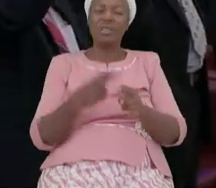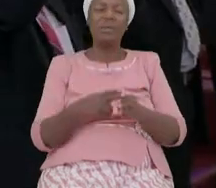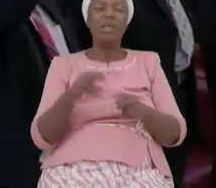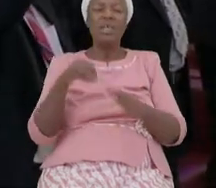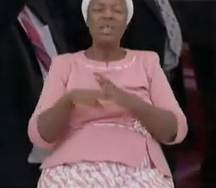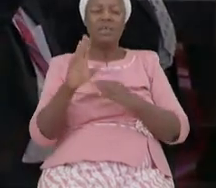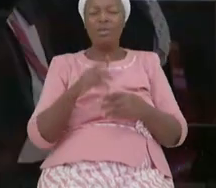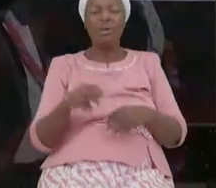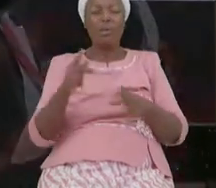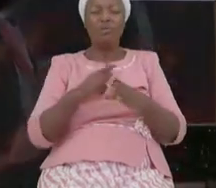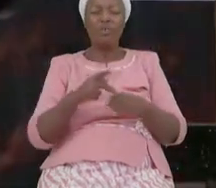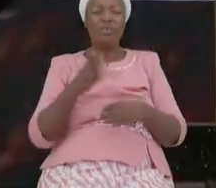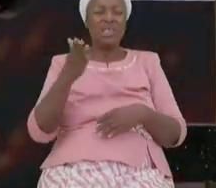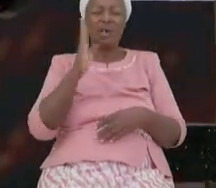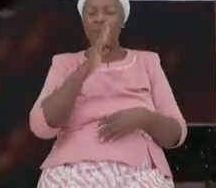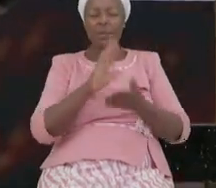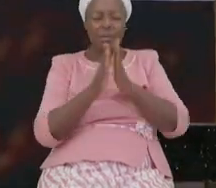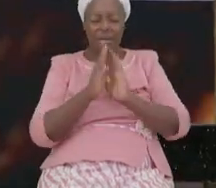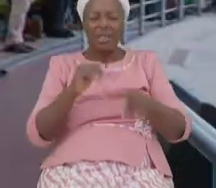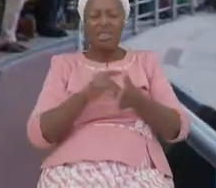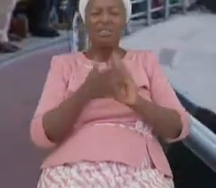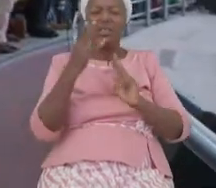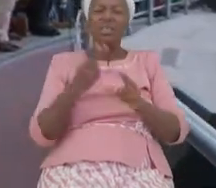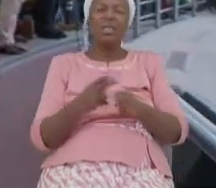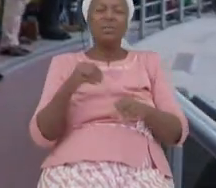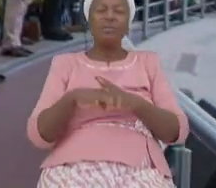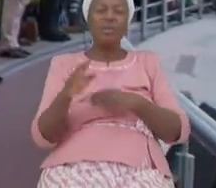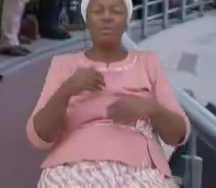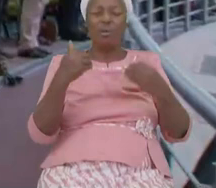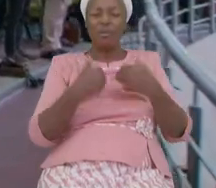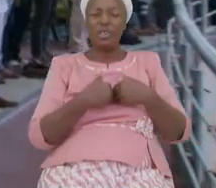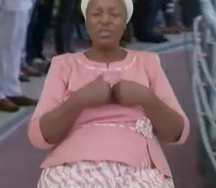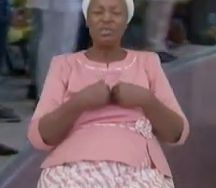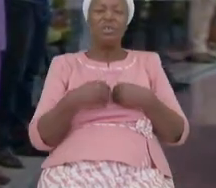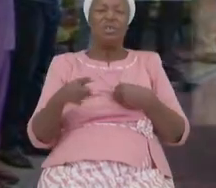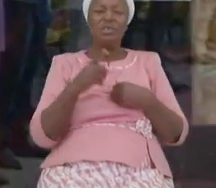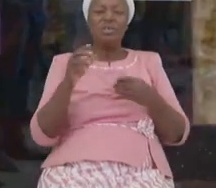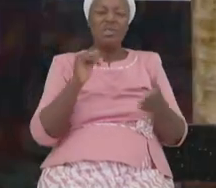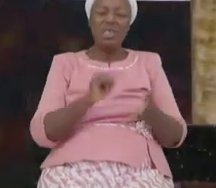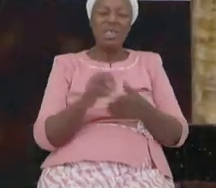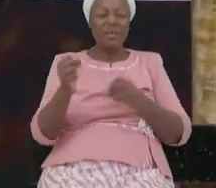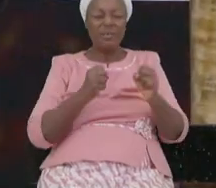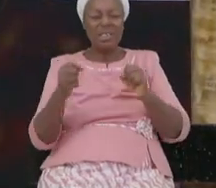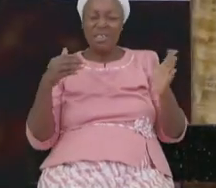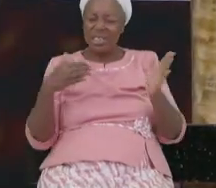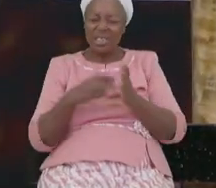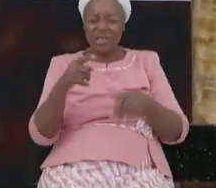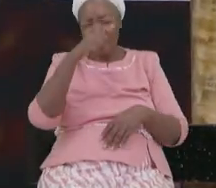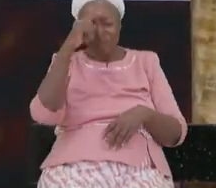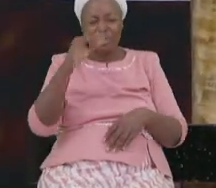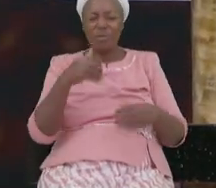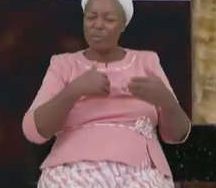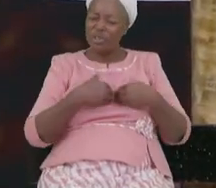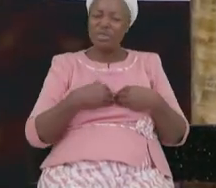your profession, there'll be peace. In your possession, those who are fighting against you because of our